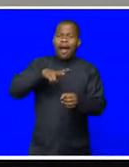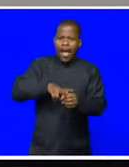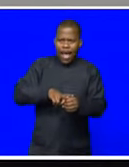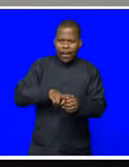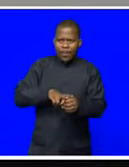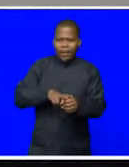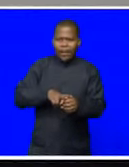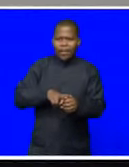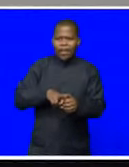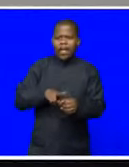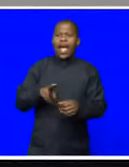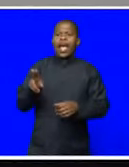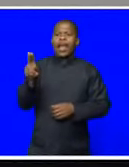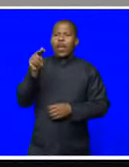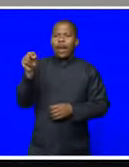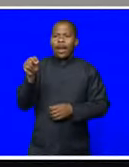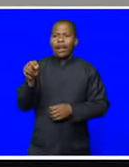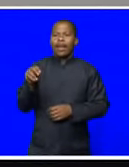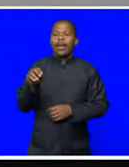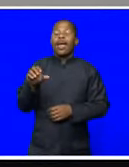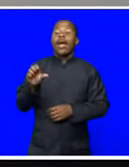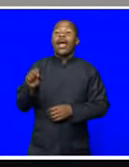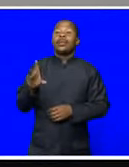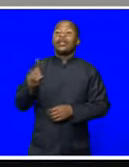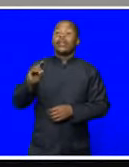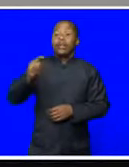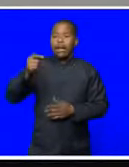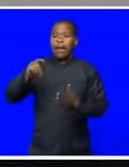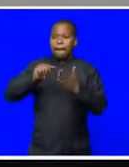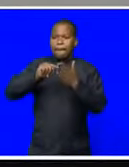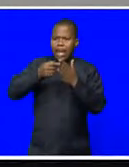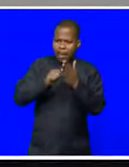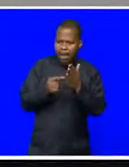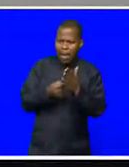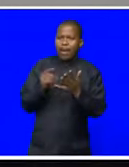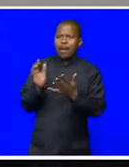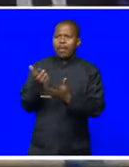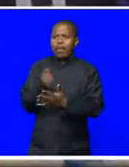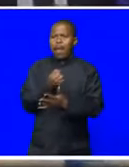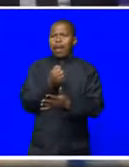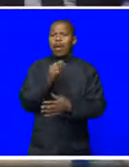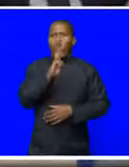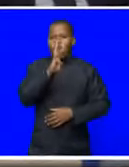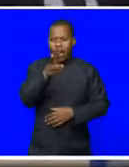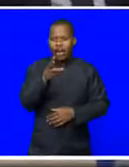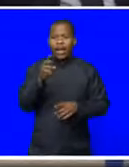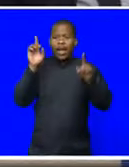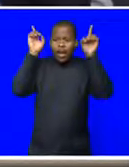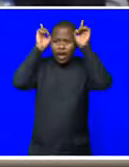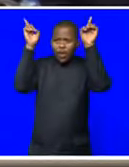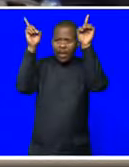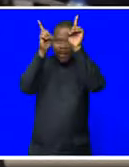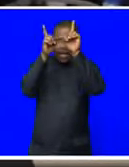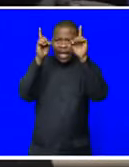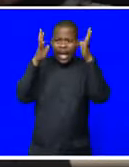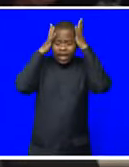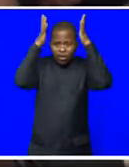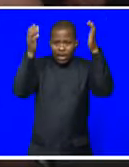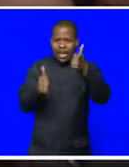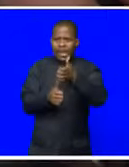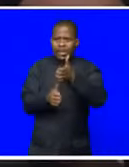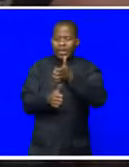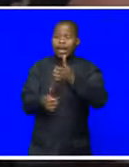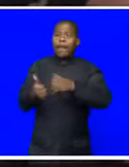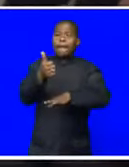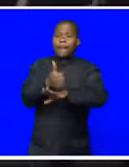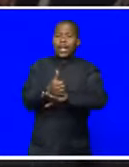environment needed to accelerate progress towards reaching the SDG targets. The University of Eswatini's Vice Chancellor,